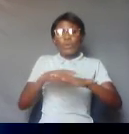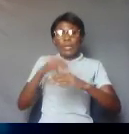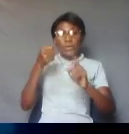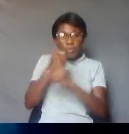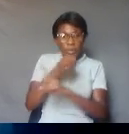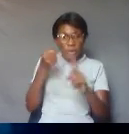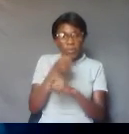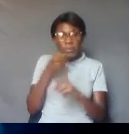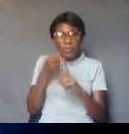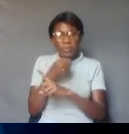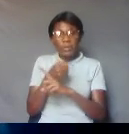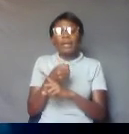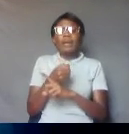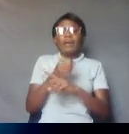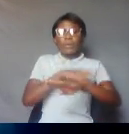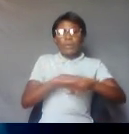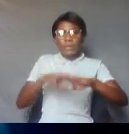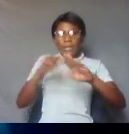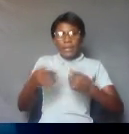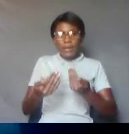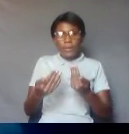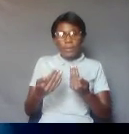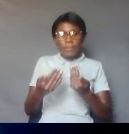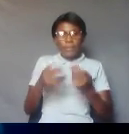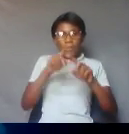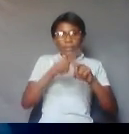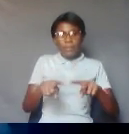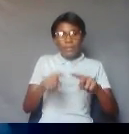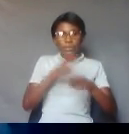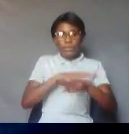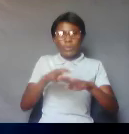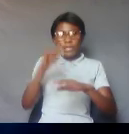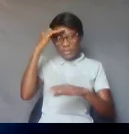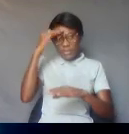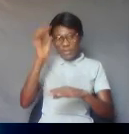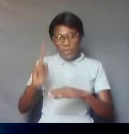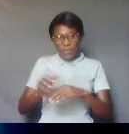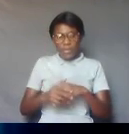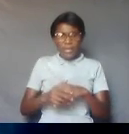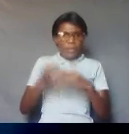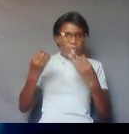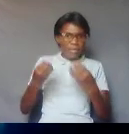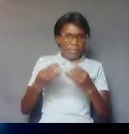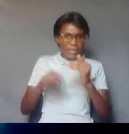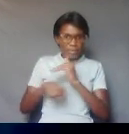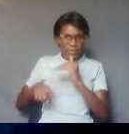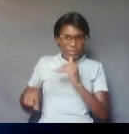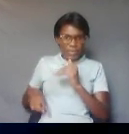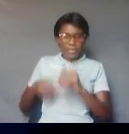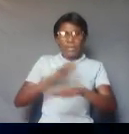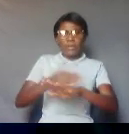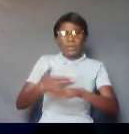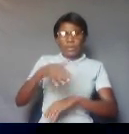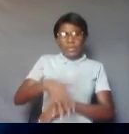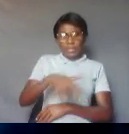many countries, especially like here in South Africa, we have a disability grant for people living with disability. So there's that notion